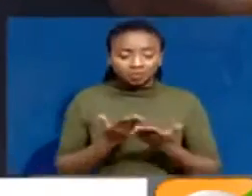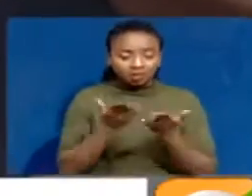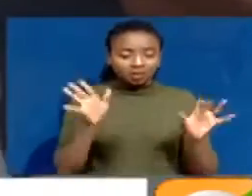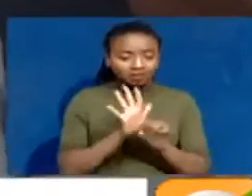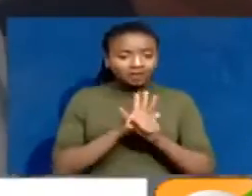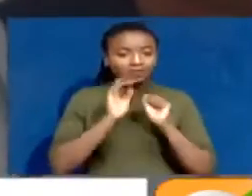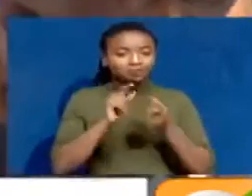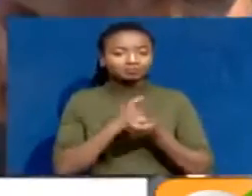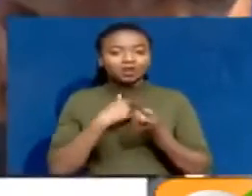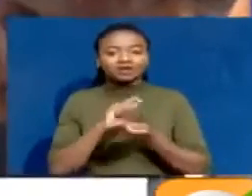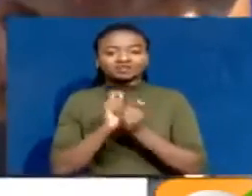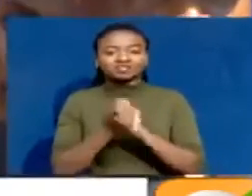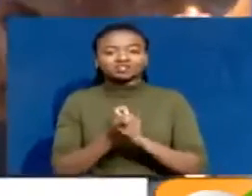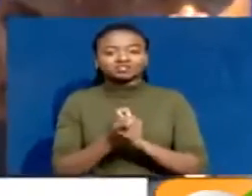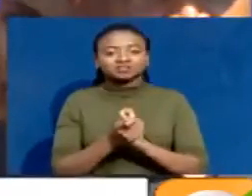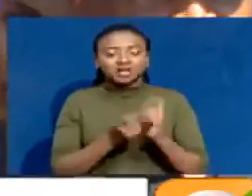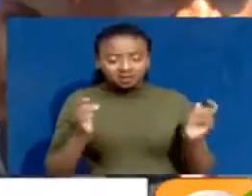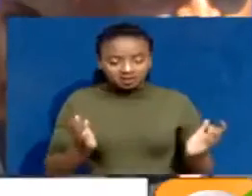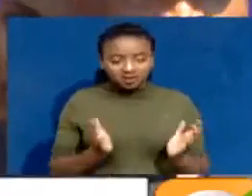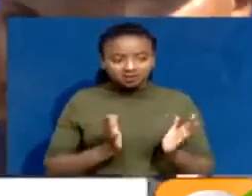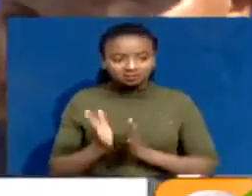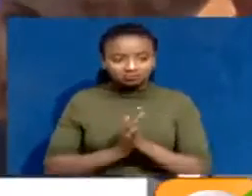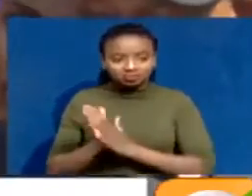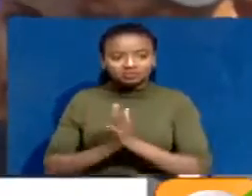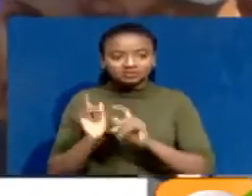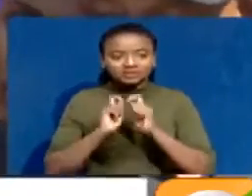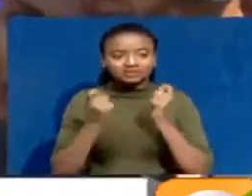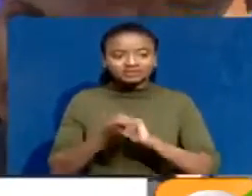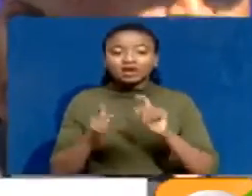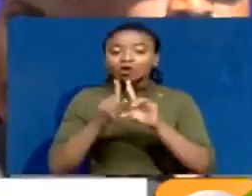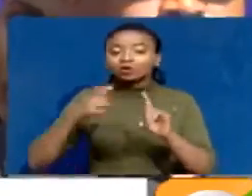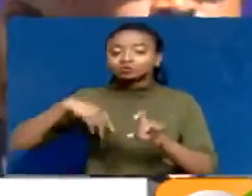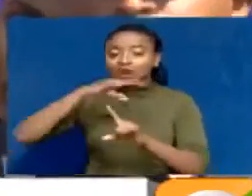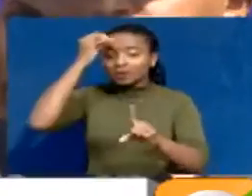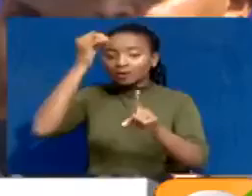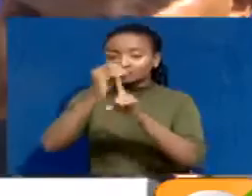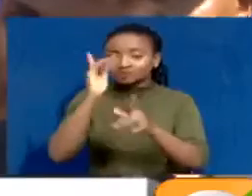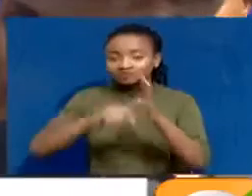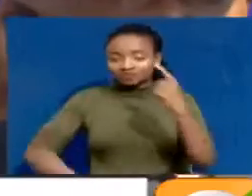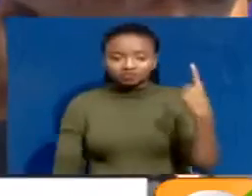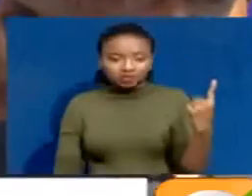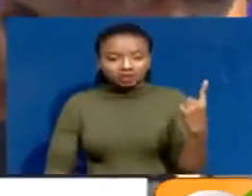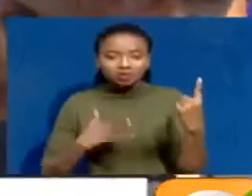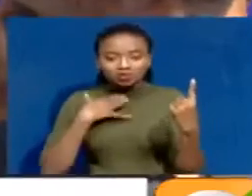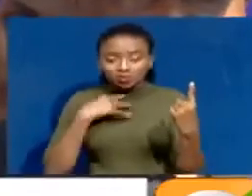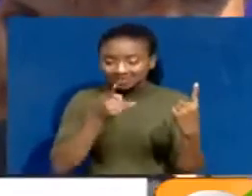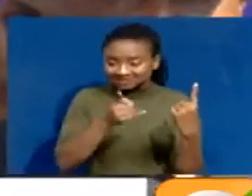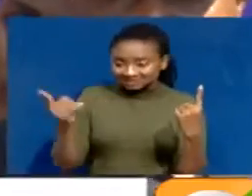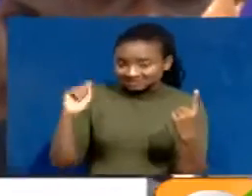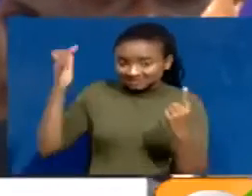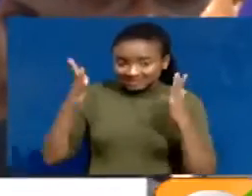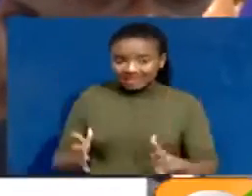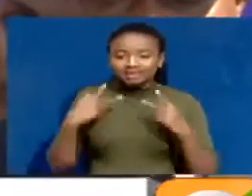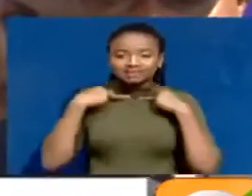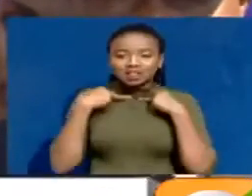social, economic and political change. It's our objective, one, to end the struggle by freeing Kenyans from the